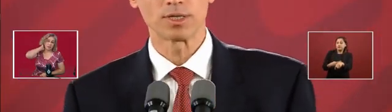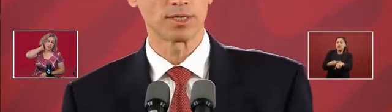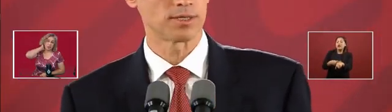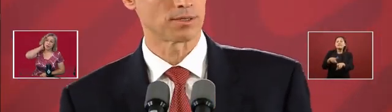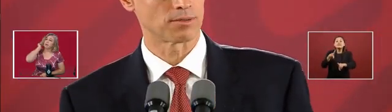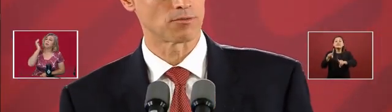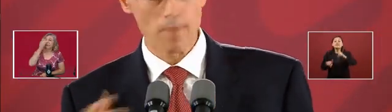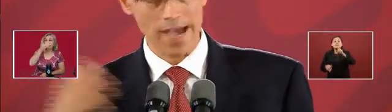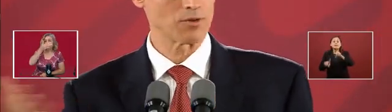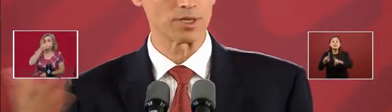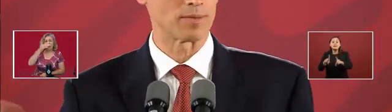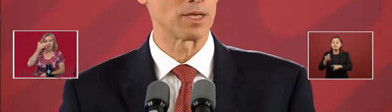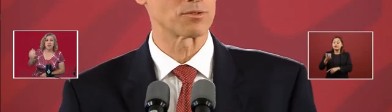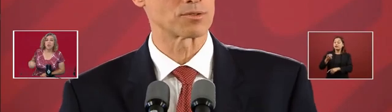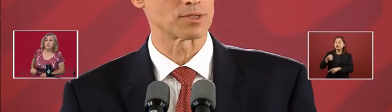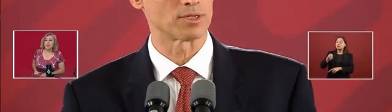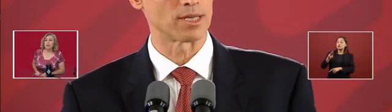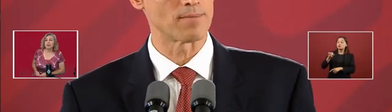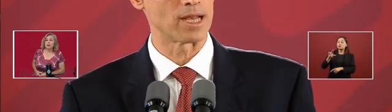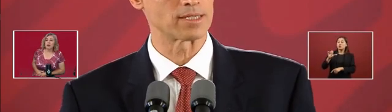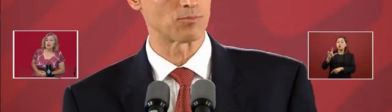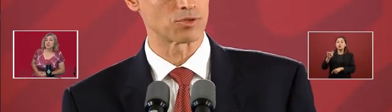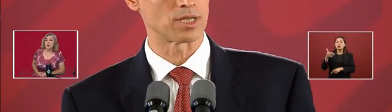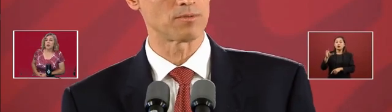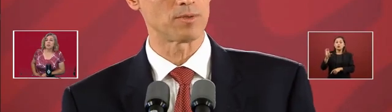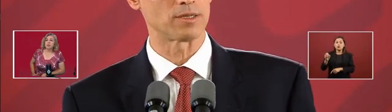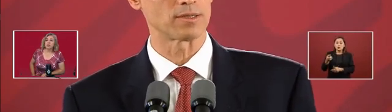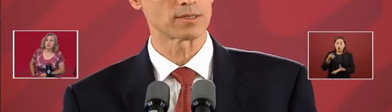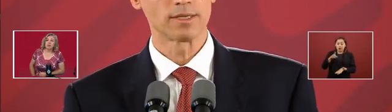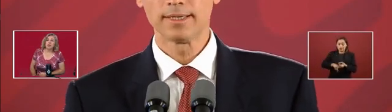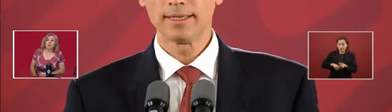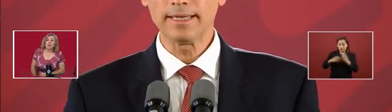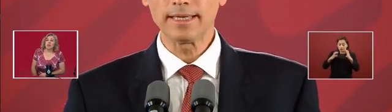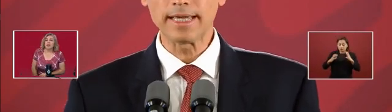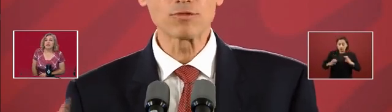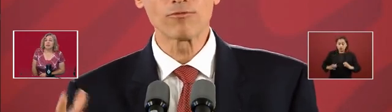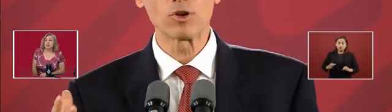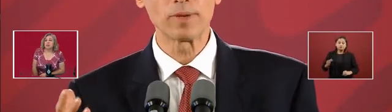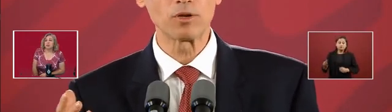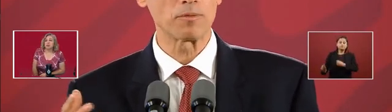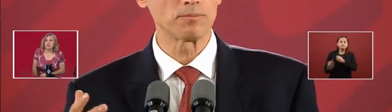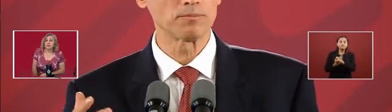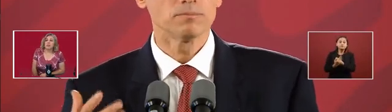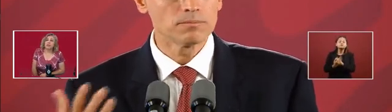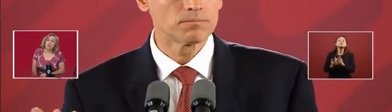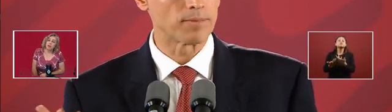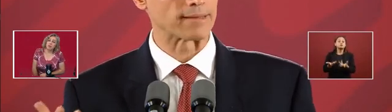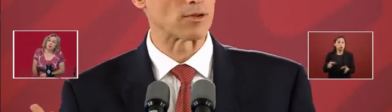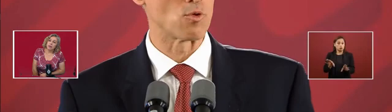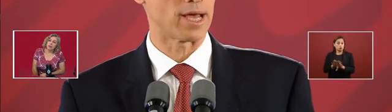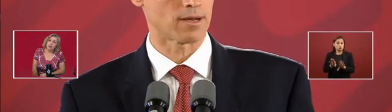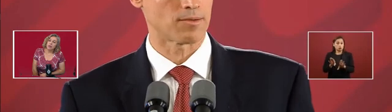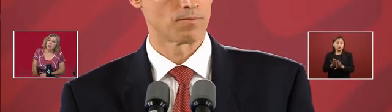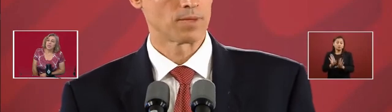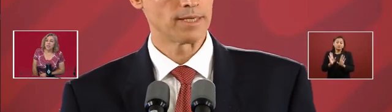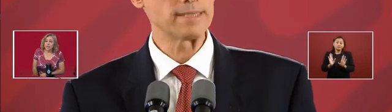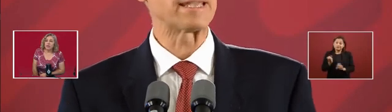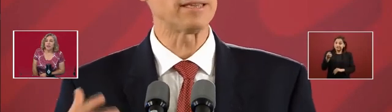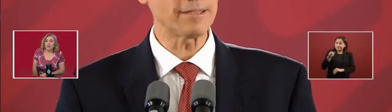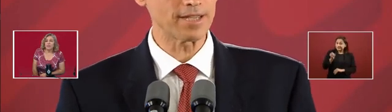So therefore there's variation. The second is this phenomenon, biological phenomenon,